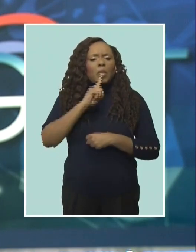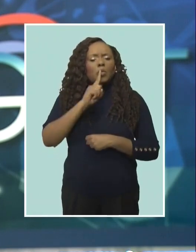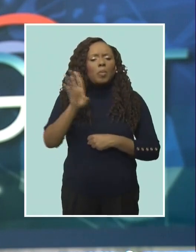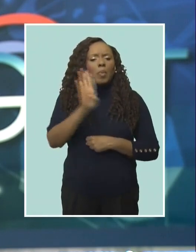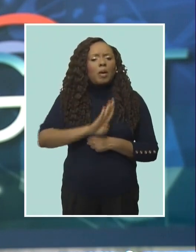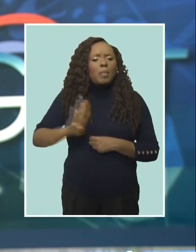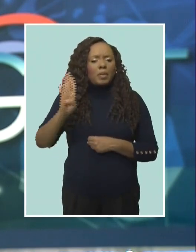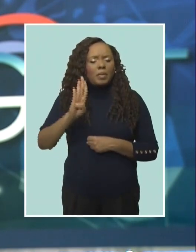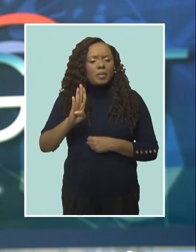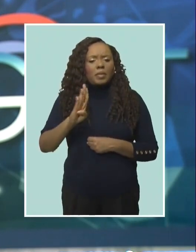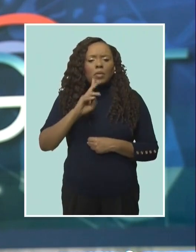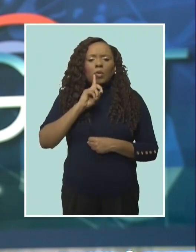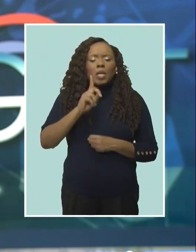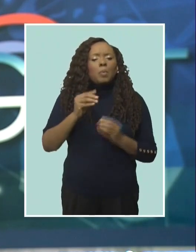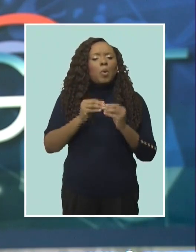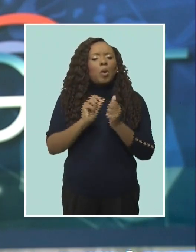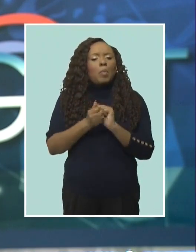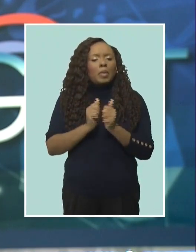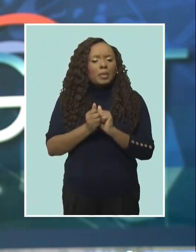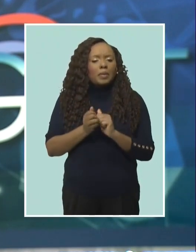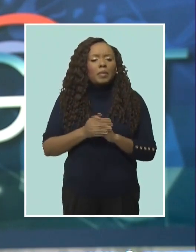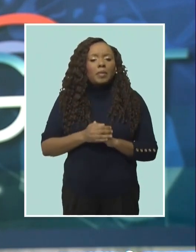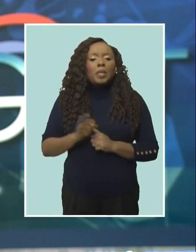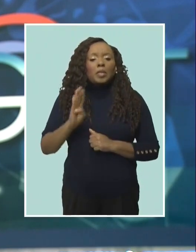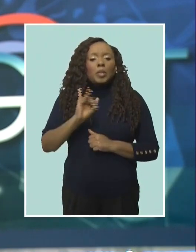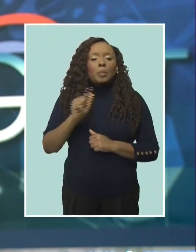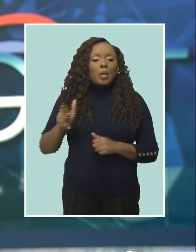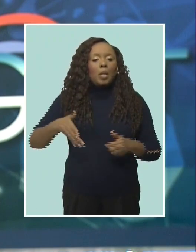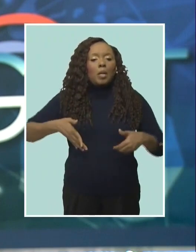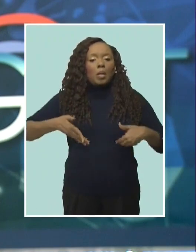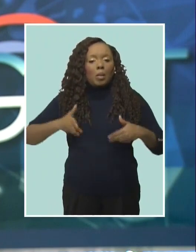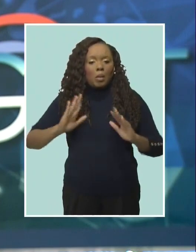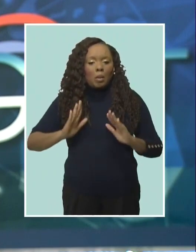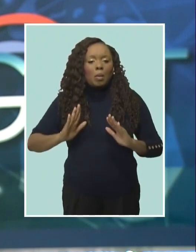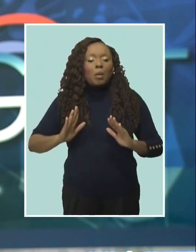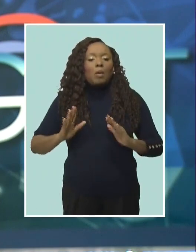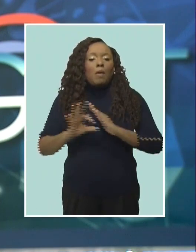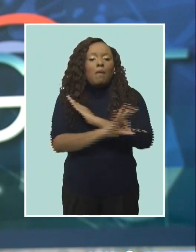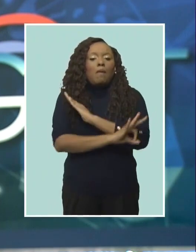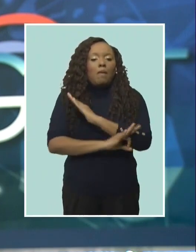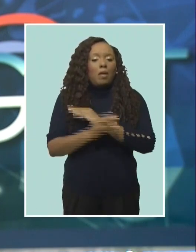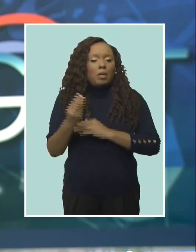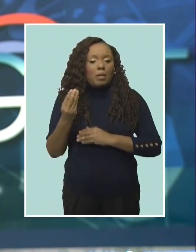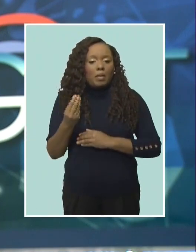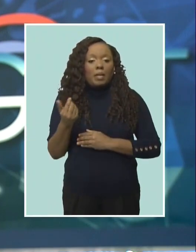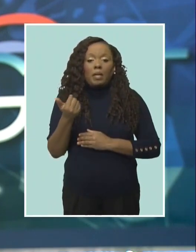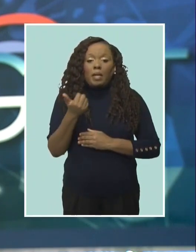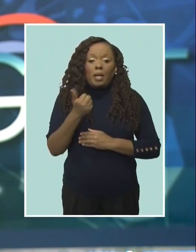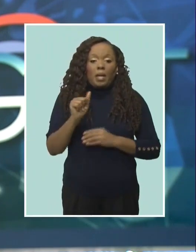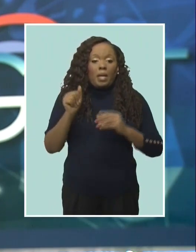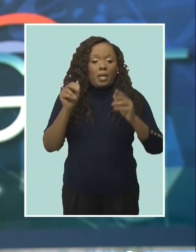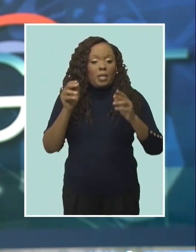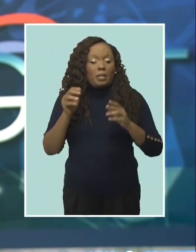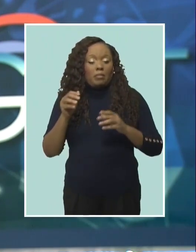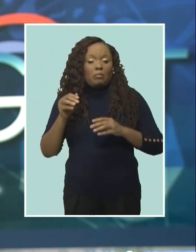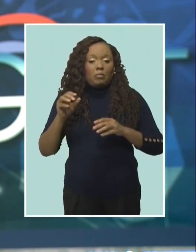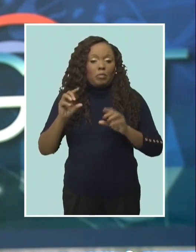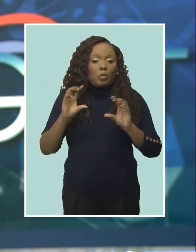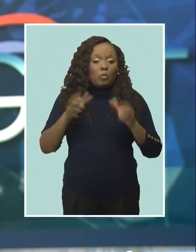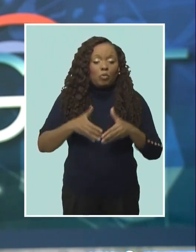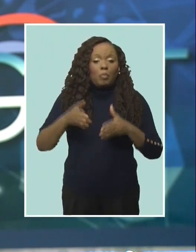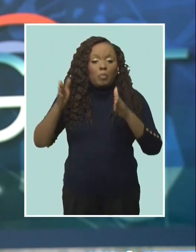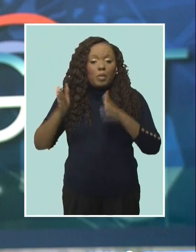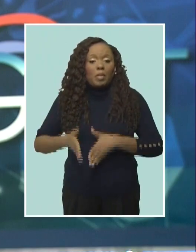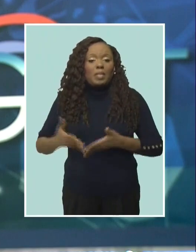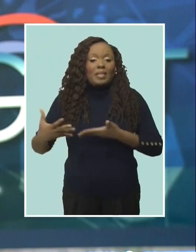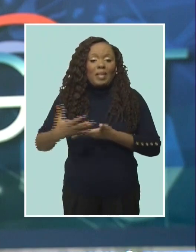better provisions for the grant of a foreign currency permit to any qualified entity that earns 100% of its annual income